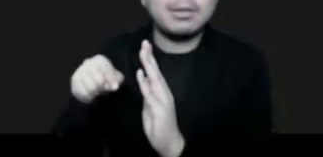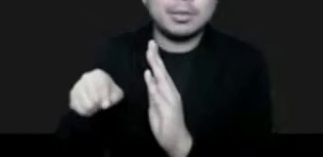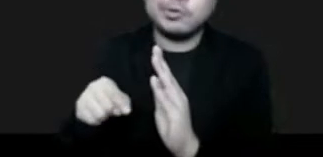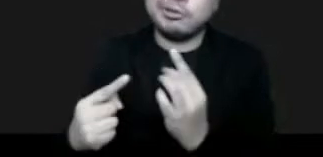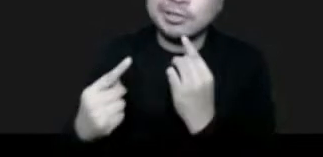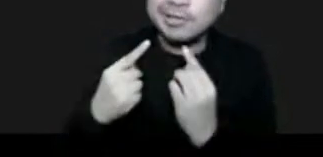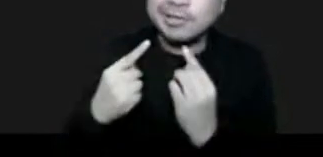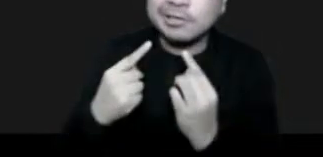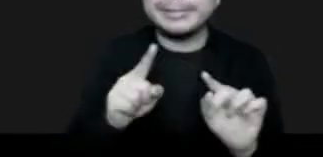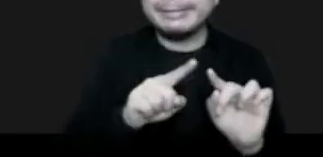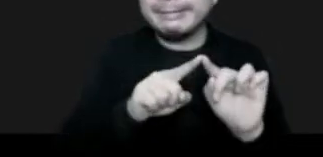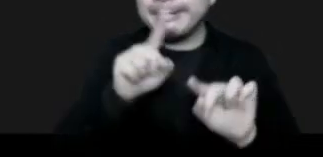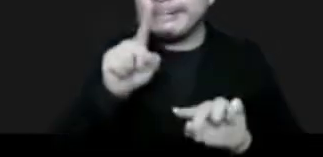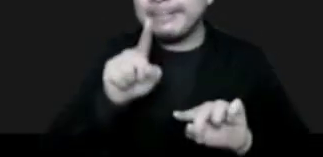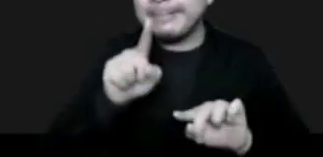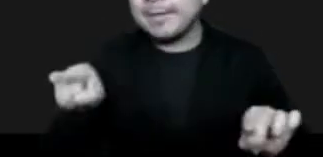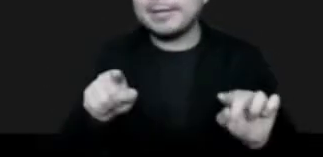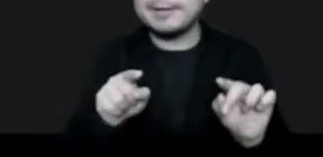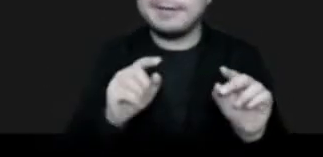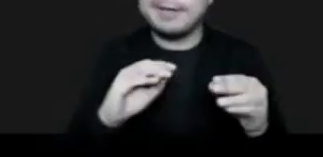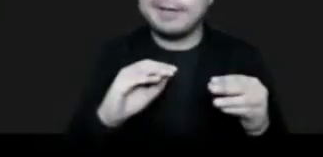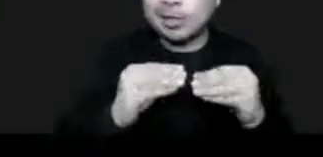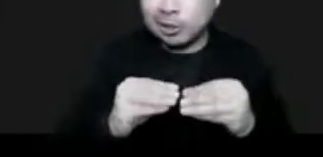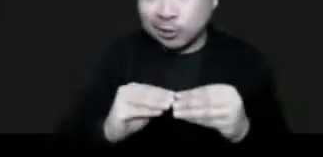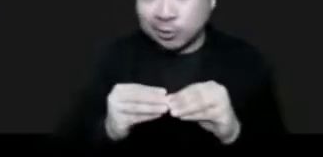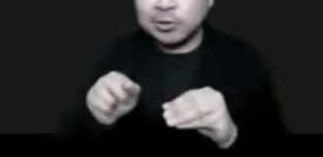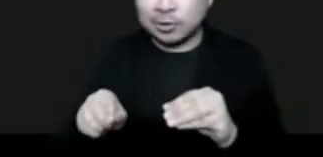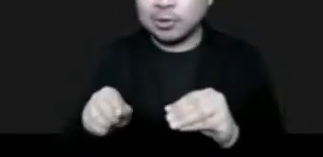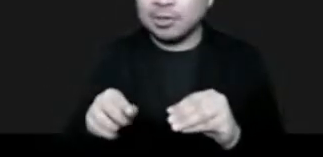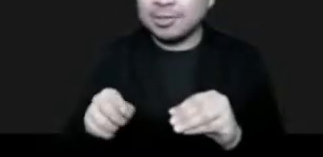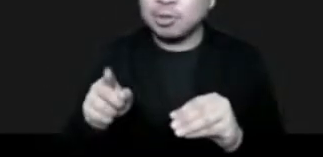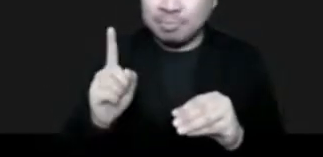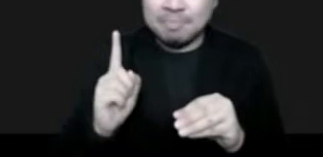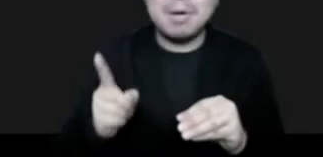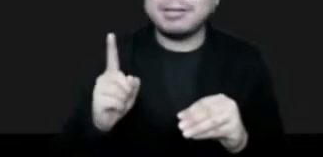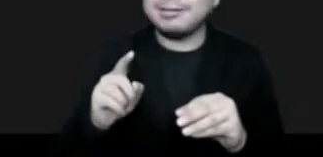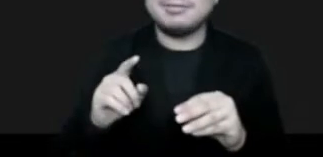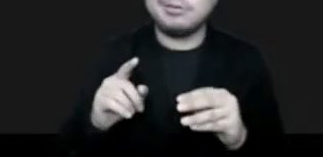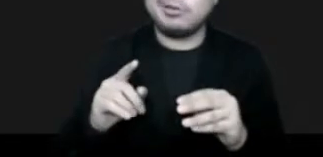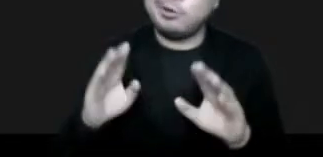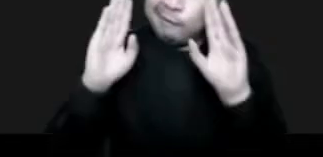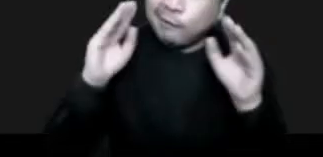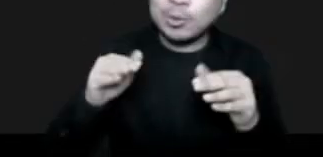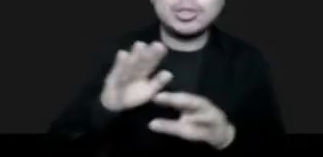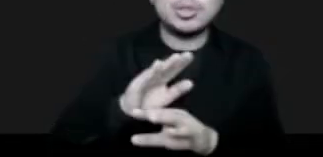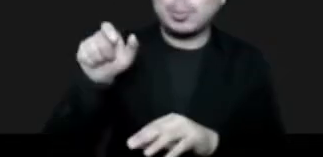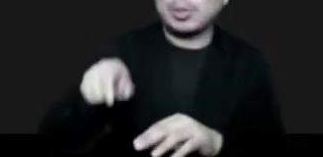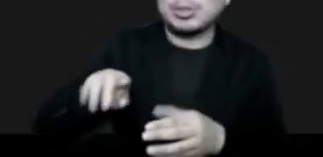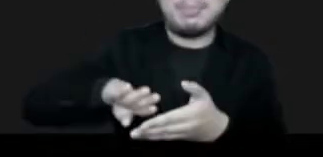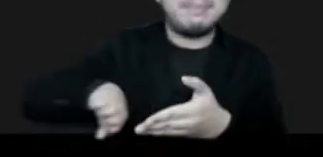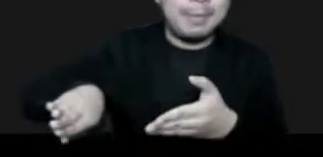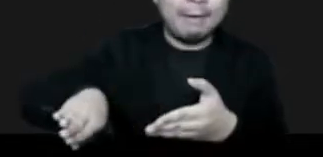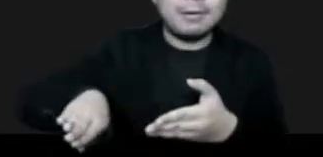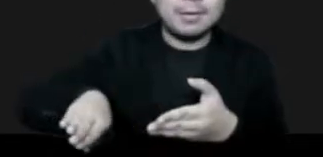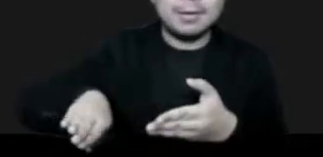and also preach that we don't leave anyone behind. Then our parliamentarians, they are also